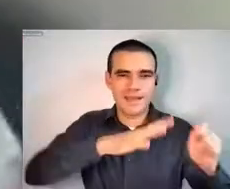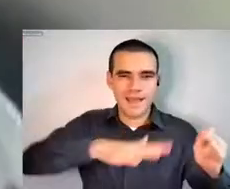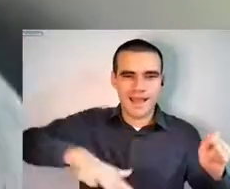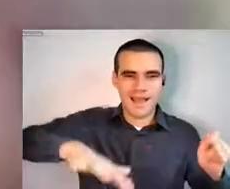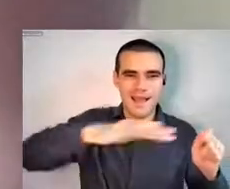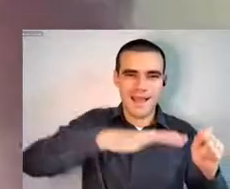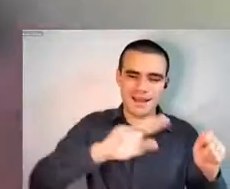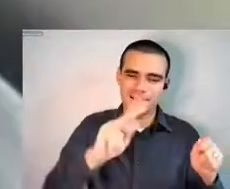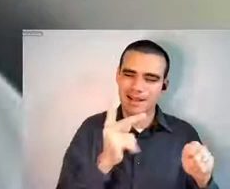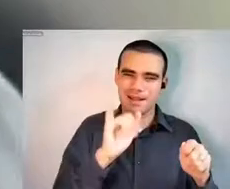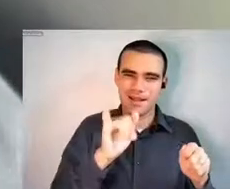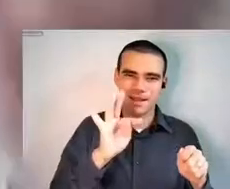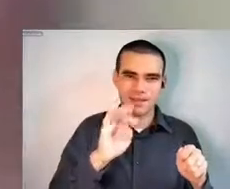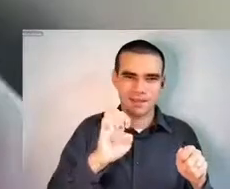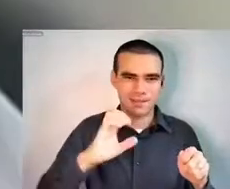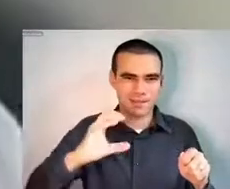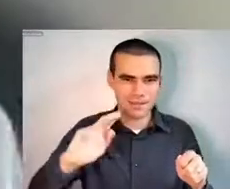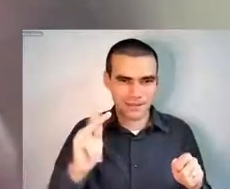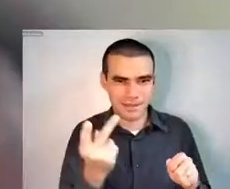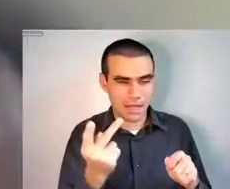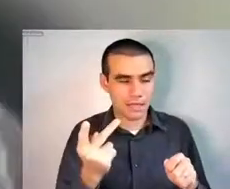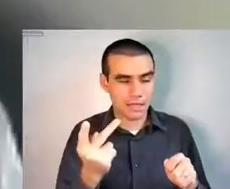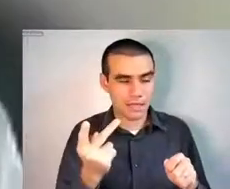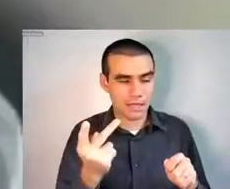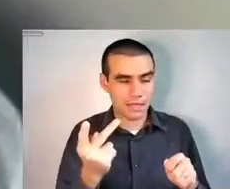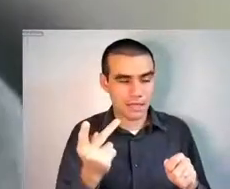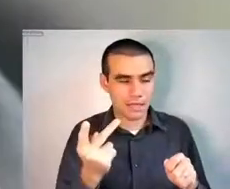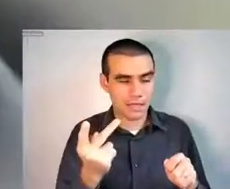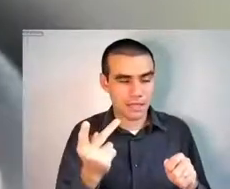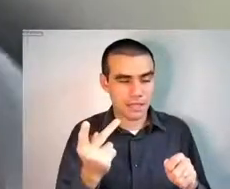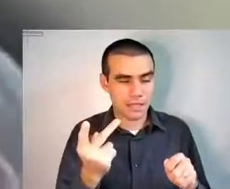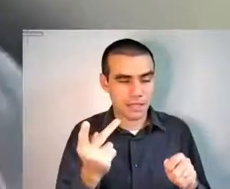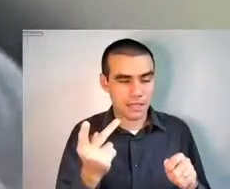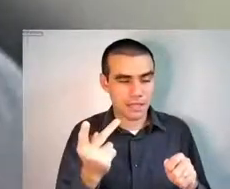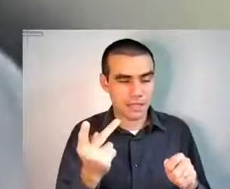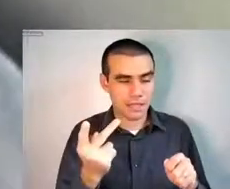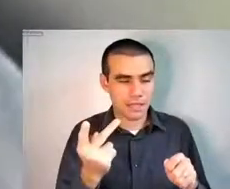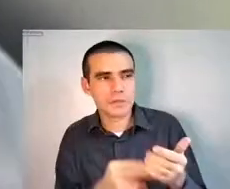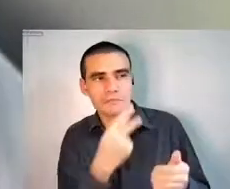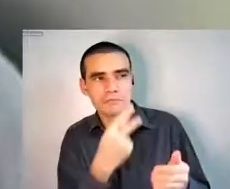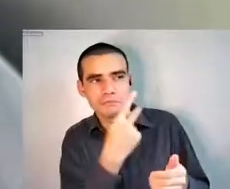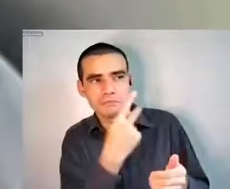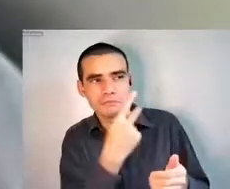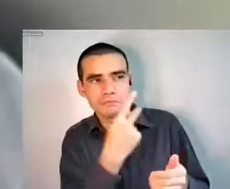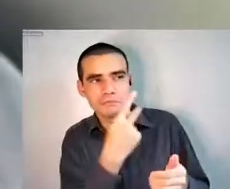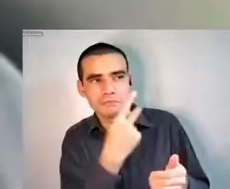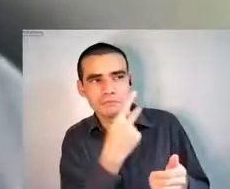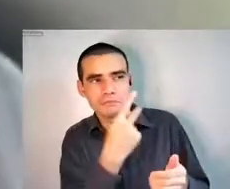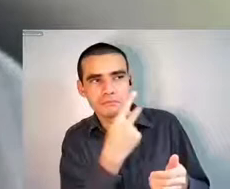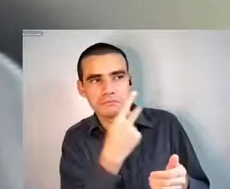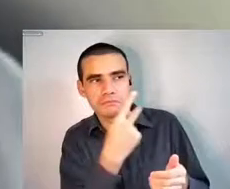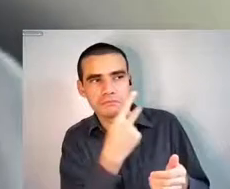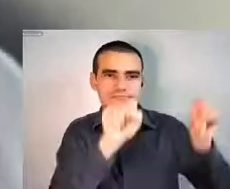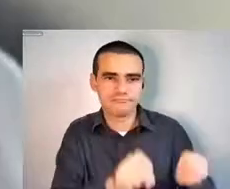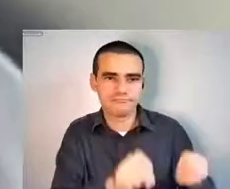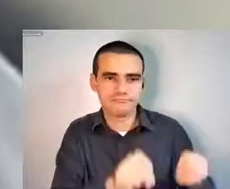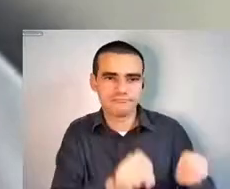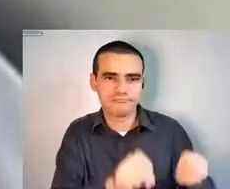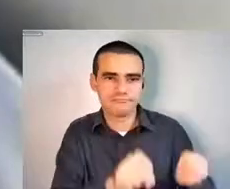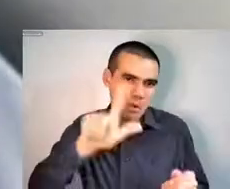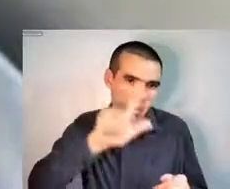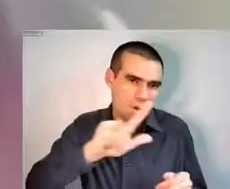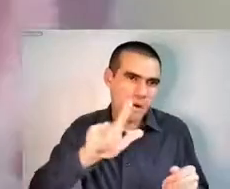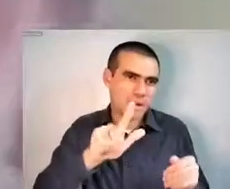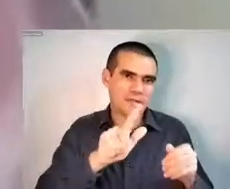environment. It could come from one reference of practice and knowledge that are systematized, not